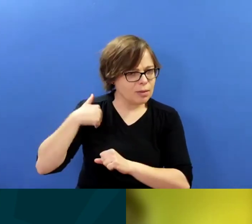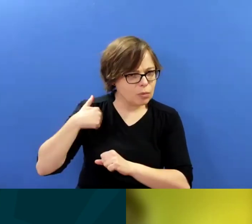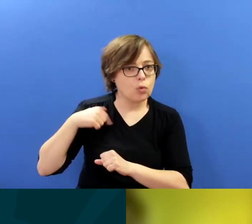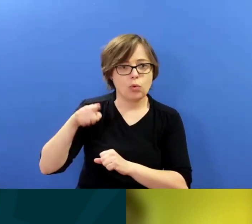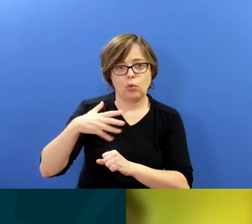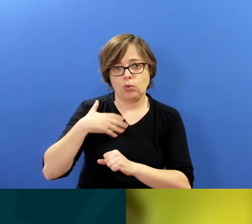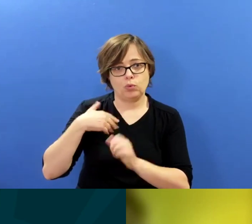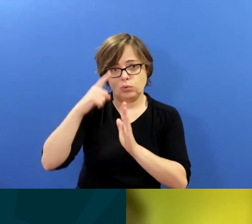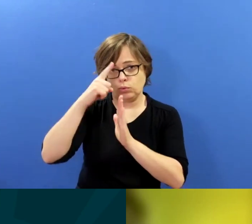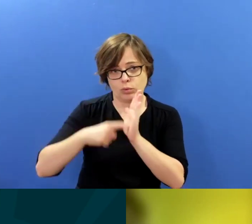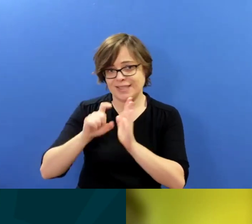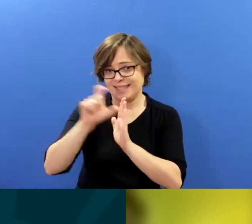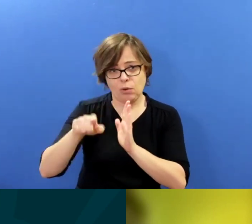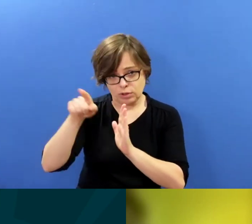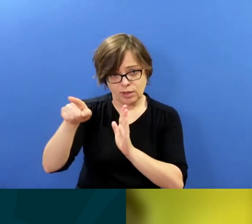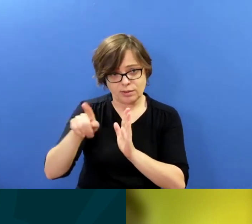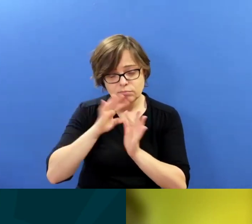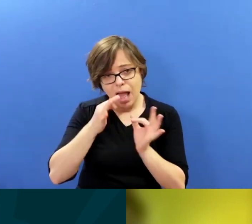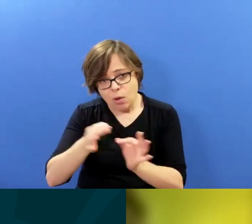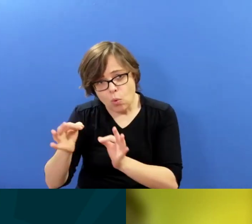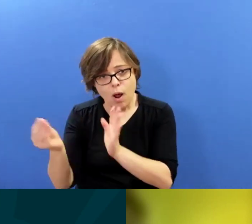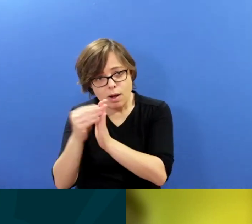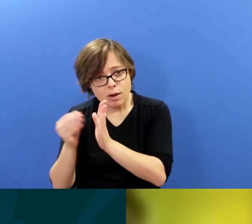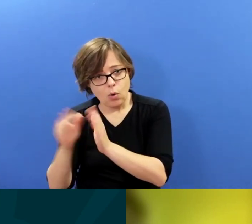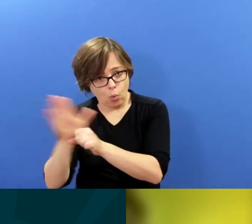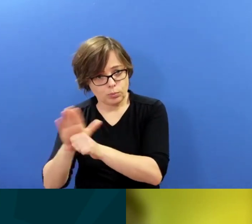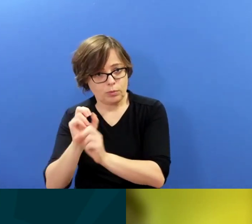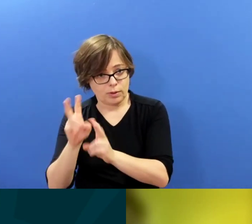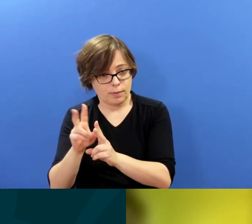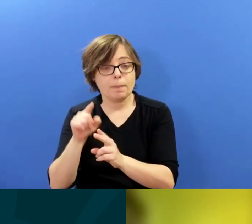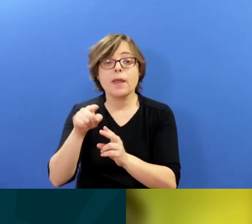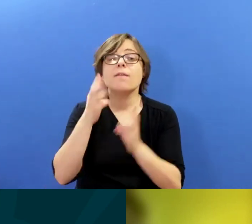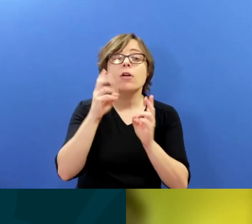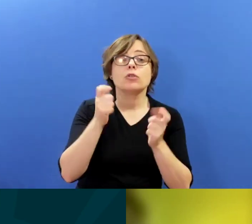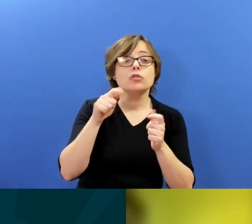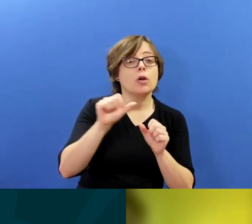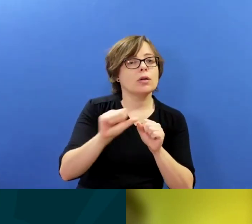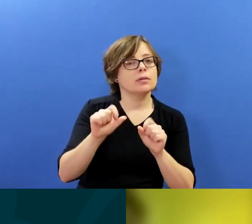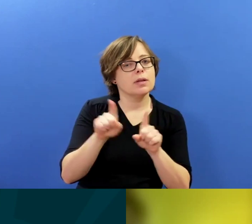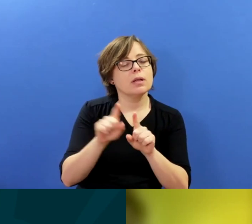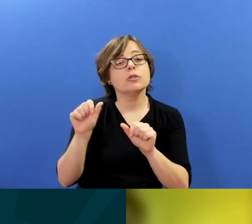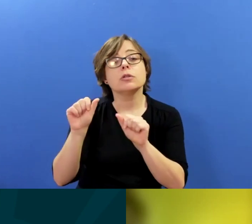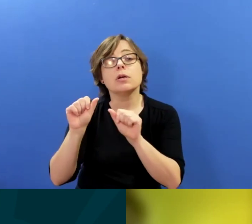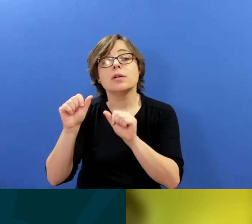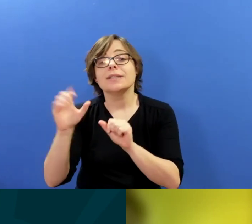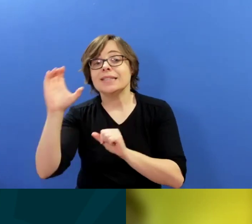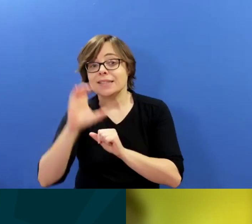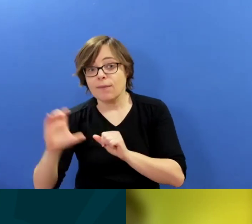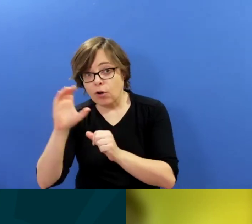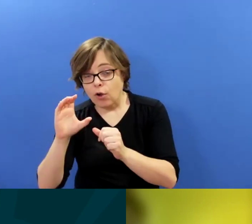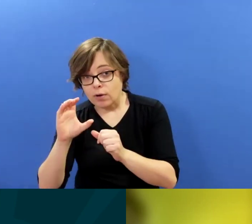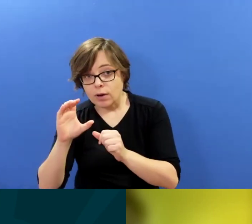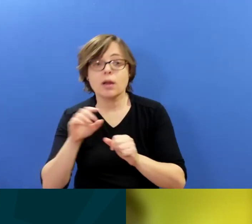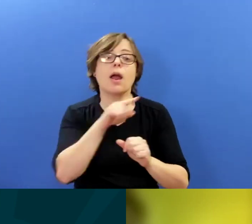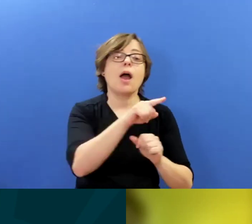ago, I understand have been updated on a permanent basis, supplemented, and I believe that this digital form